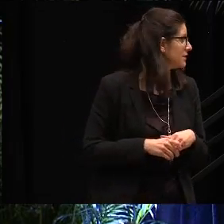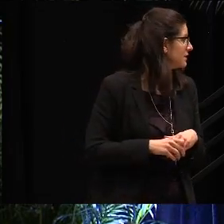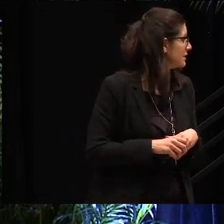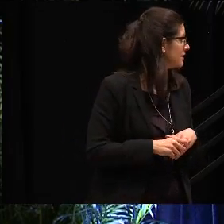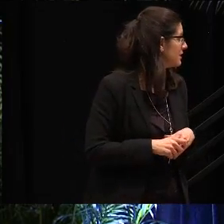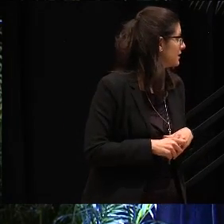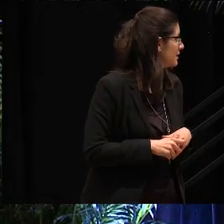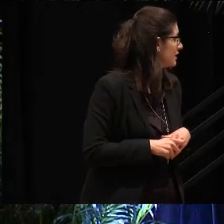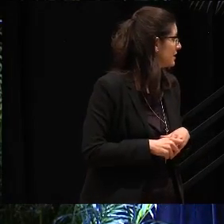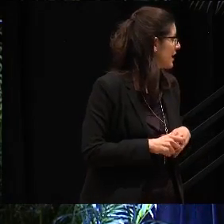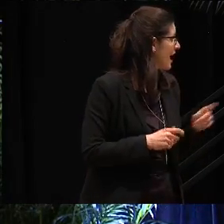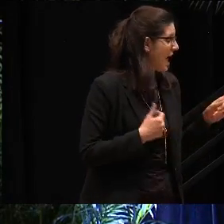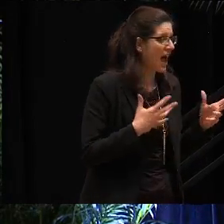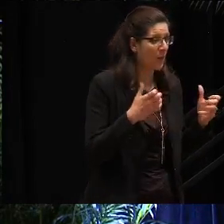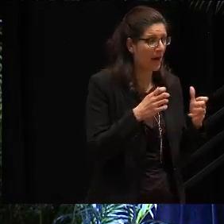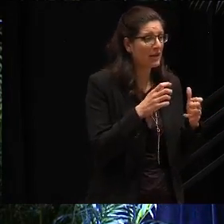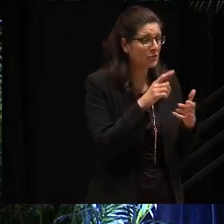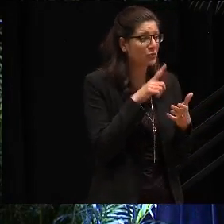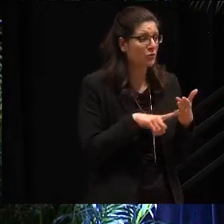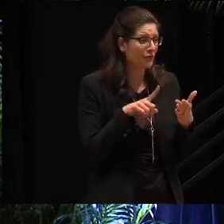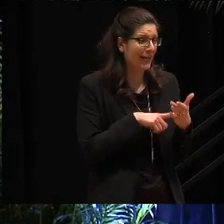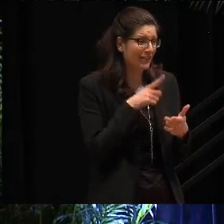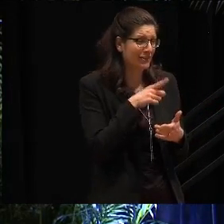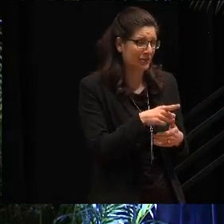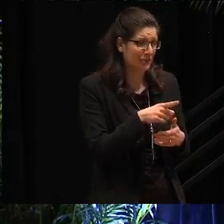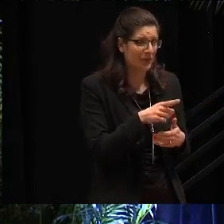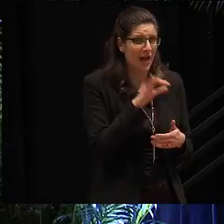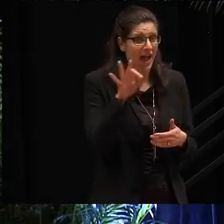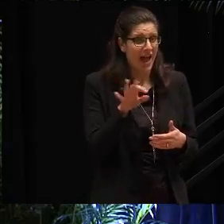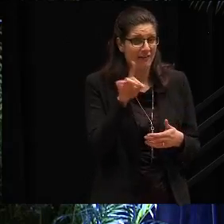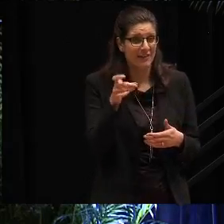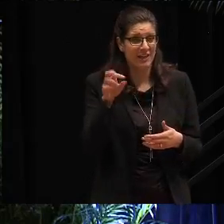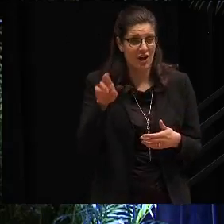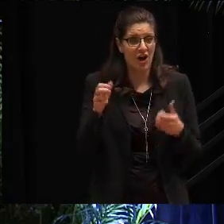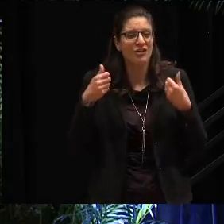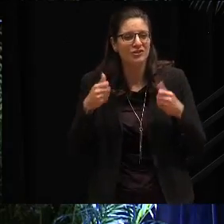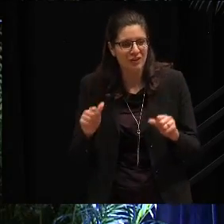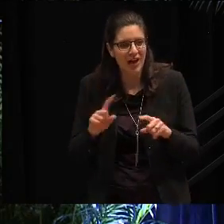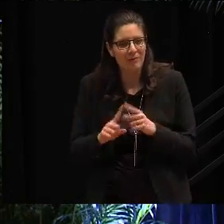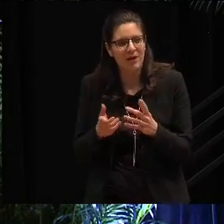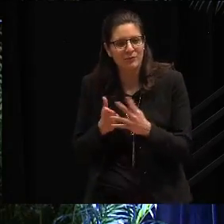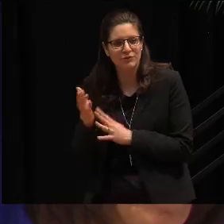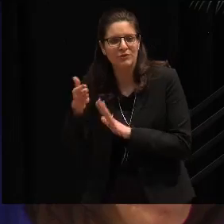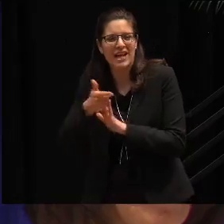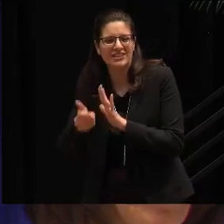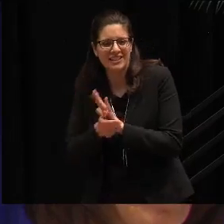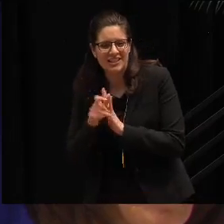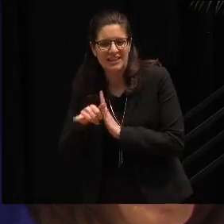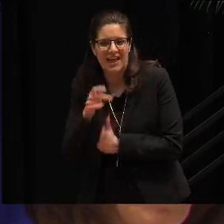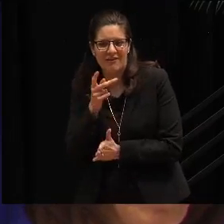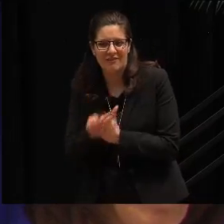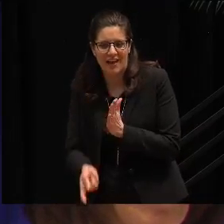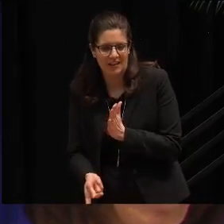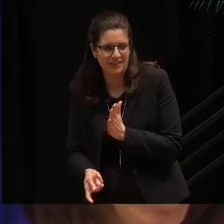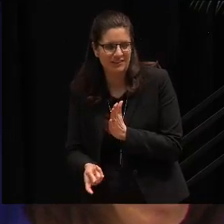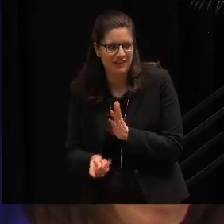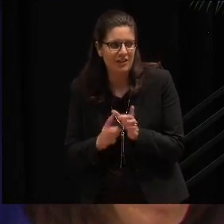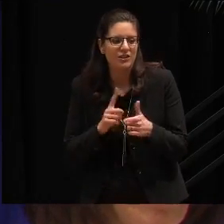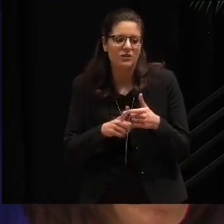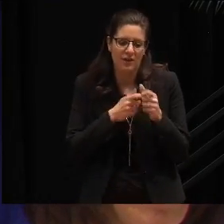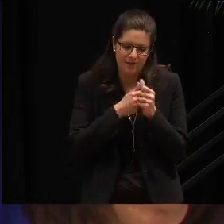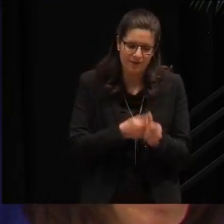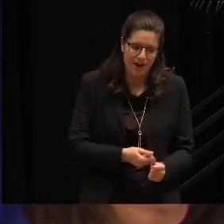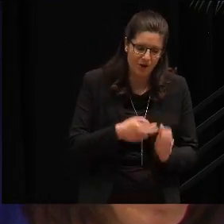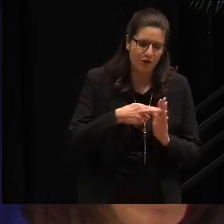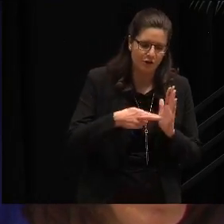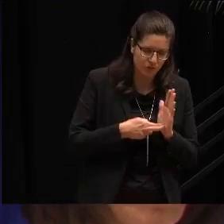want to sort of correct you on that. FDR tried to, but had to do it through legislation which failed, and so he followed the rules